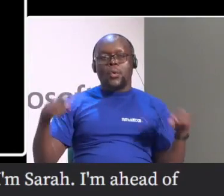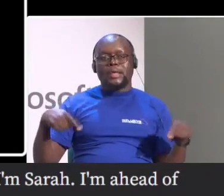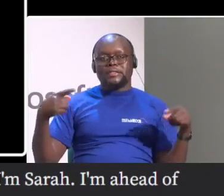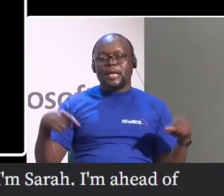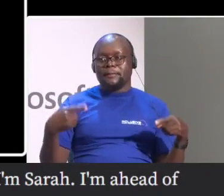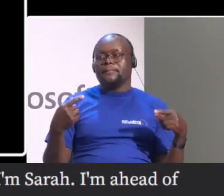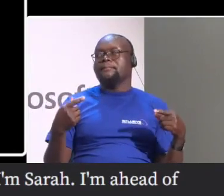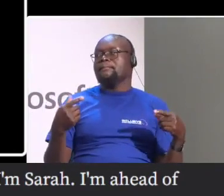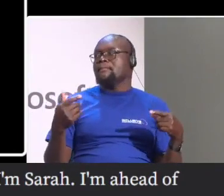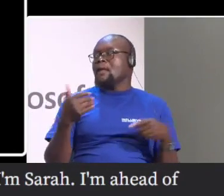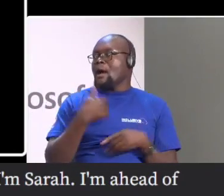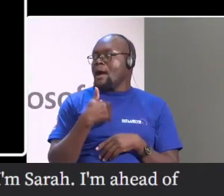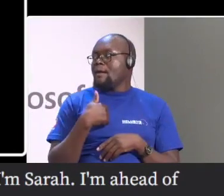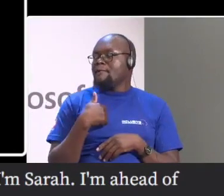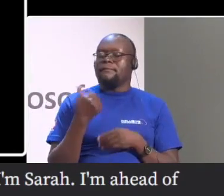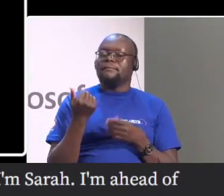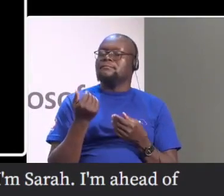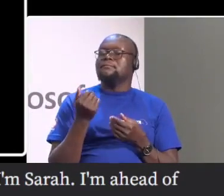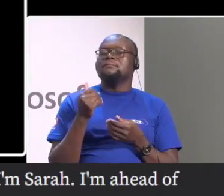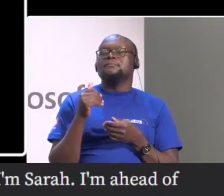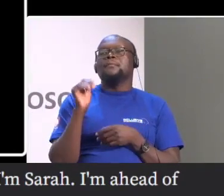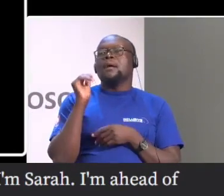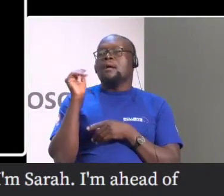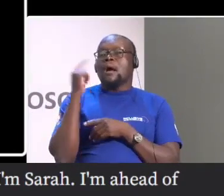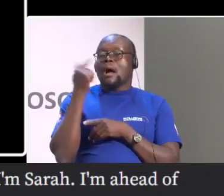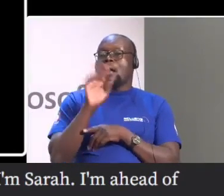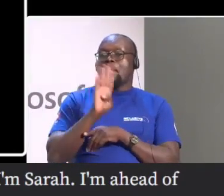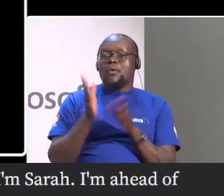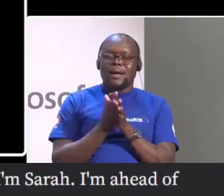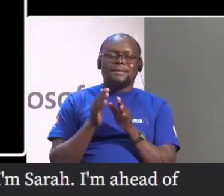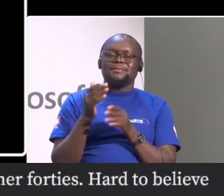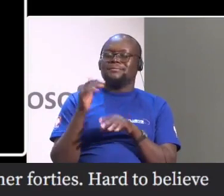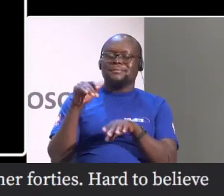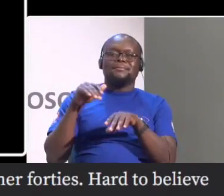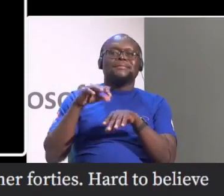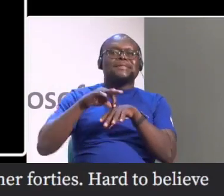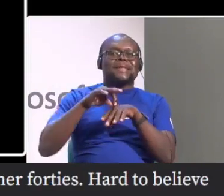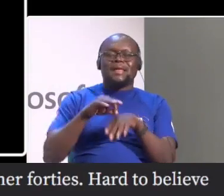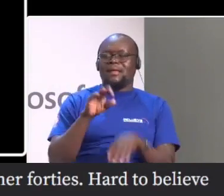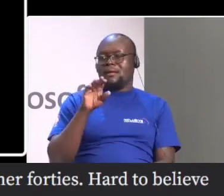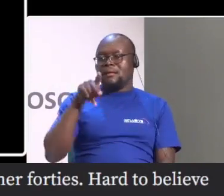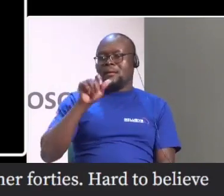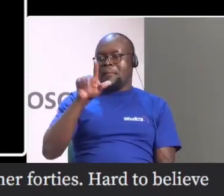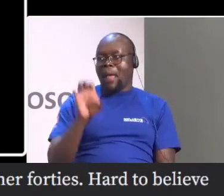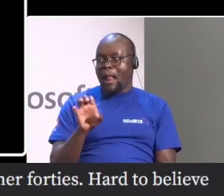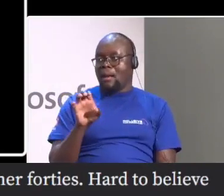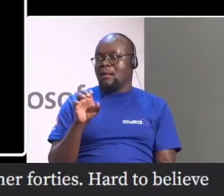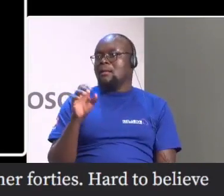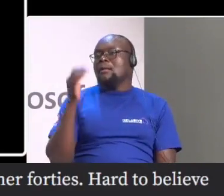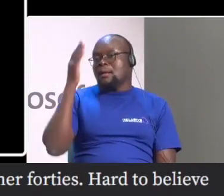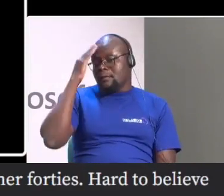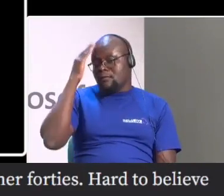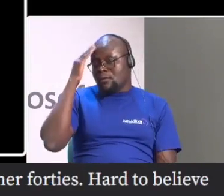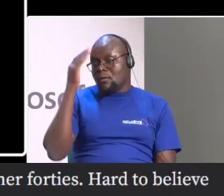I've got brown hair, pale skin, and blue eyes. So if you're not aware of the